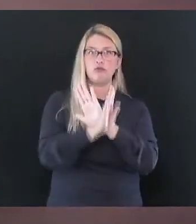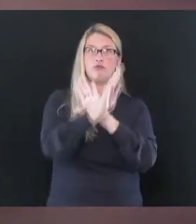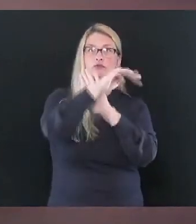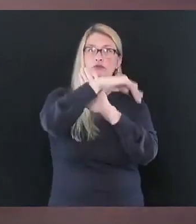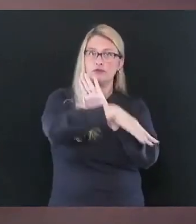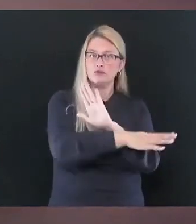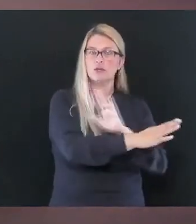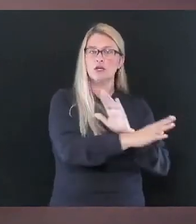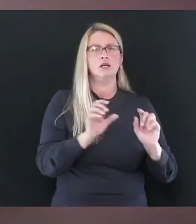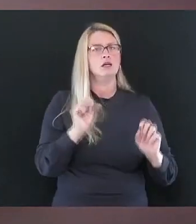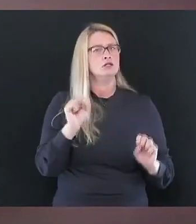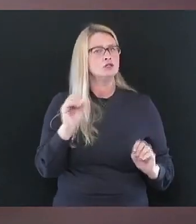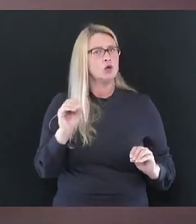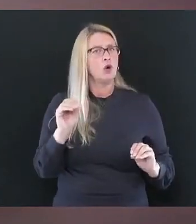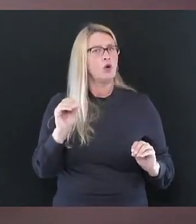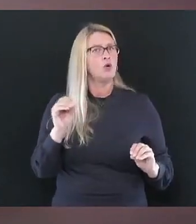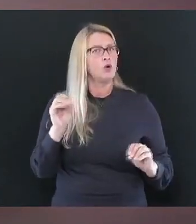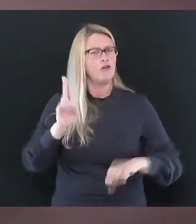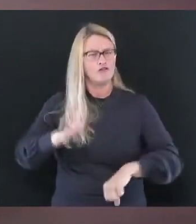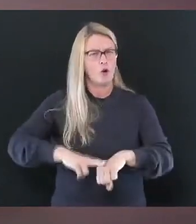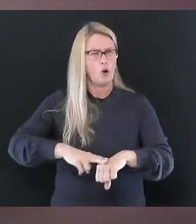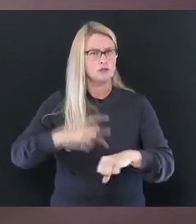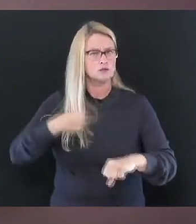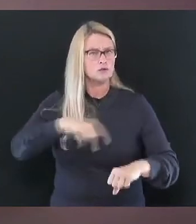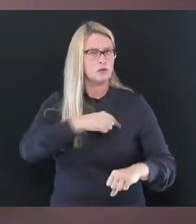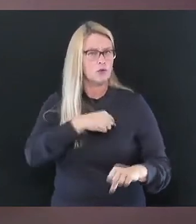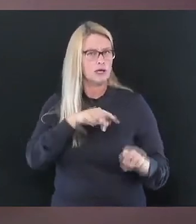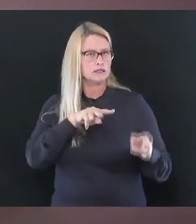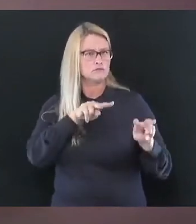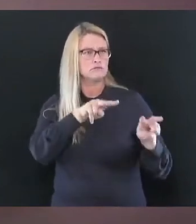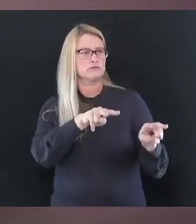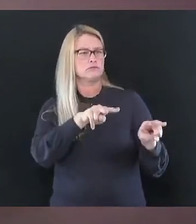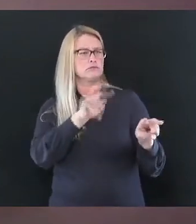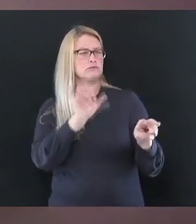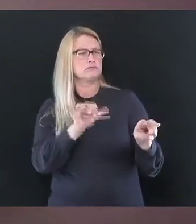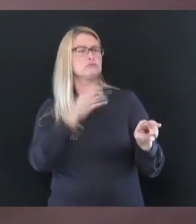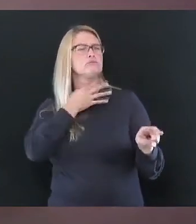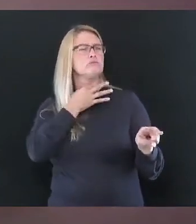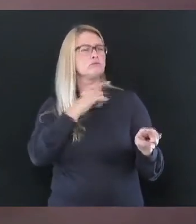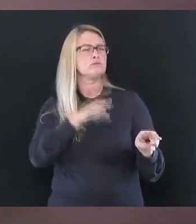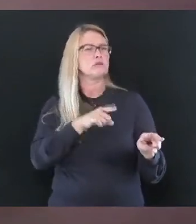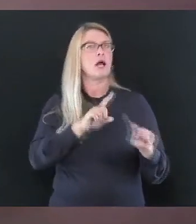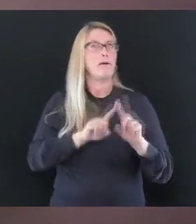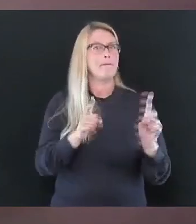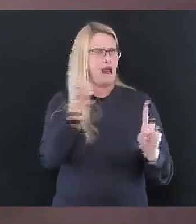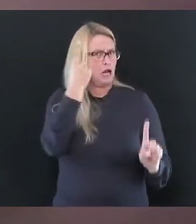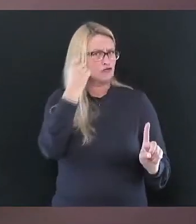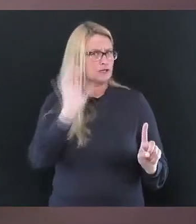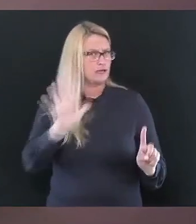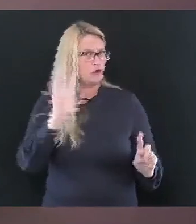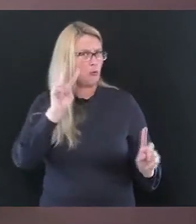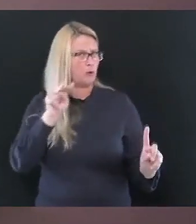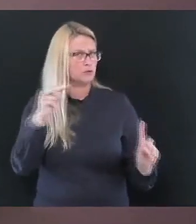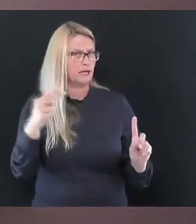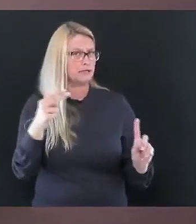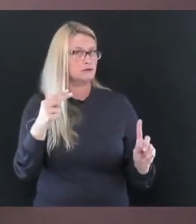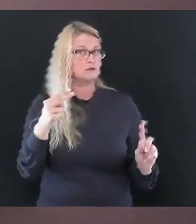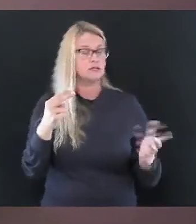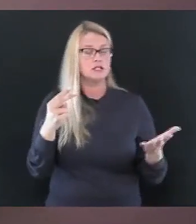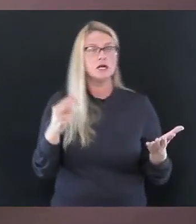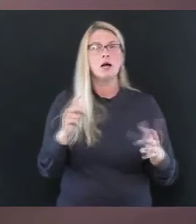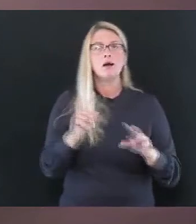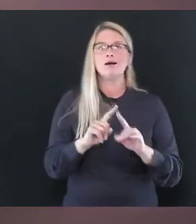a human nature standpoint, I understand the impetus for the suggestion and the idea, which is reasonable, I